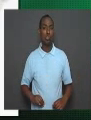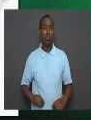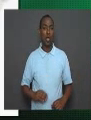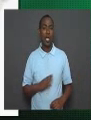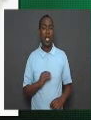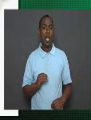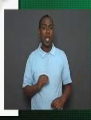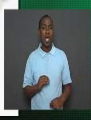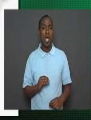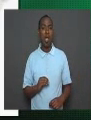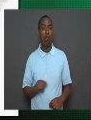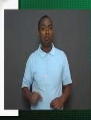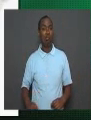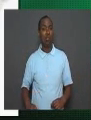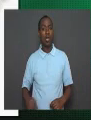and groin.